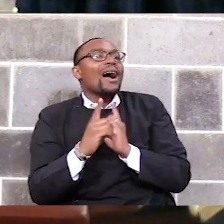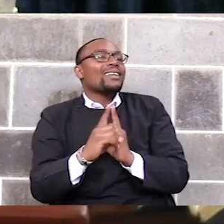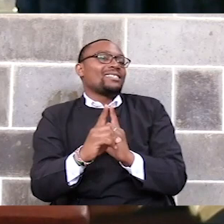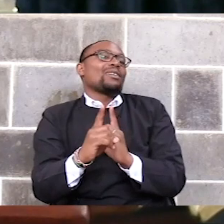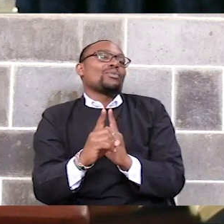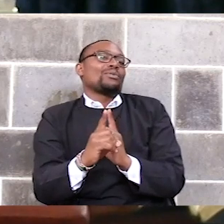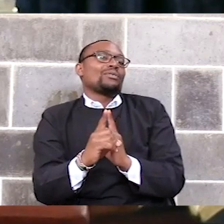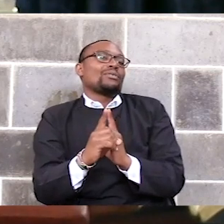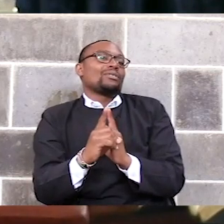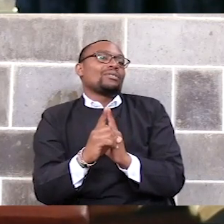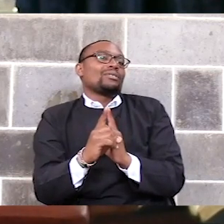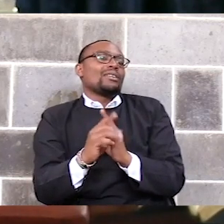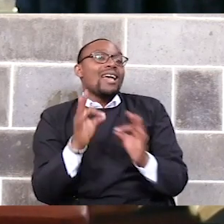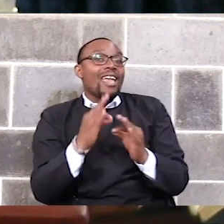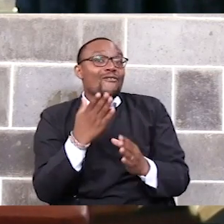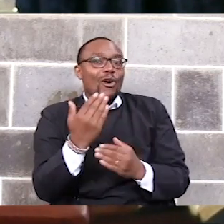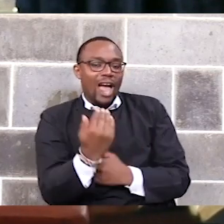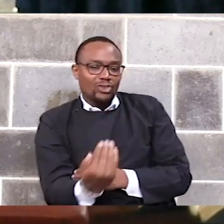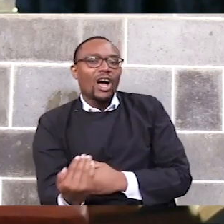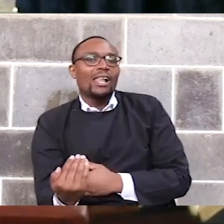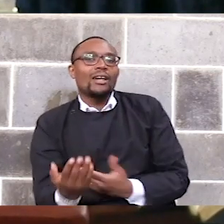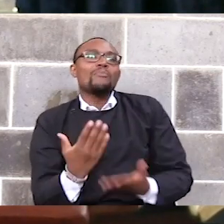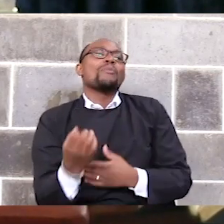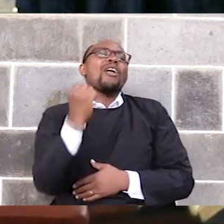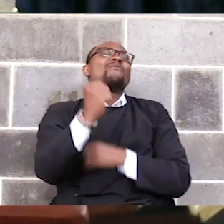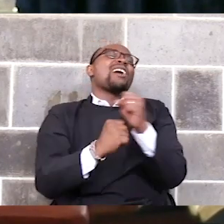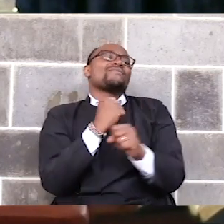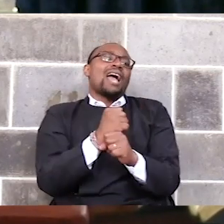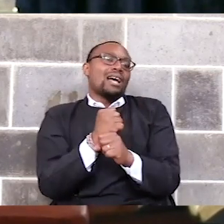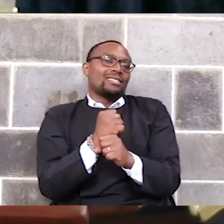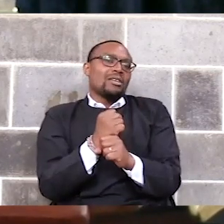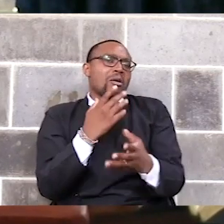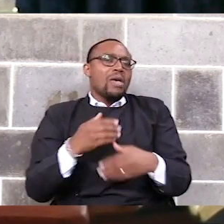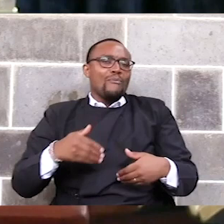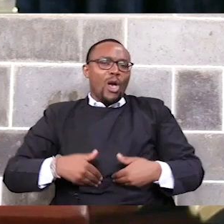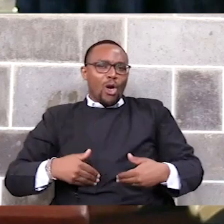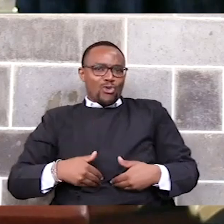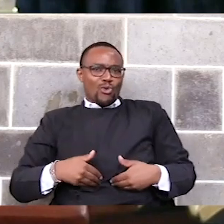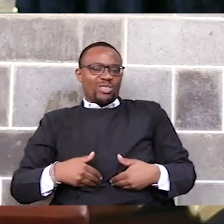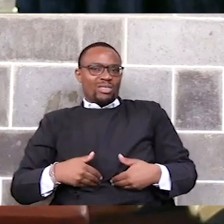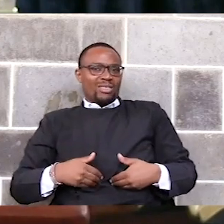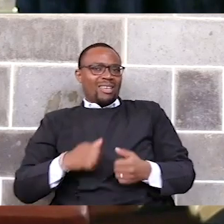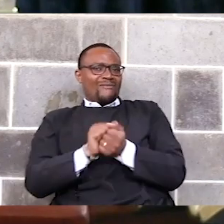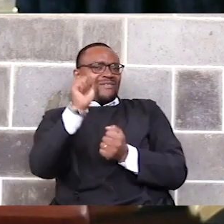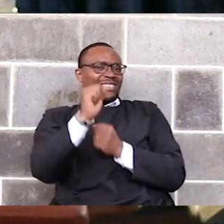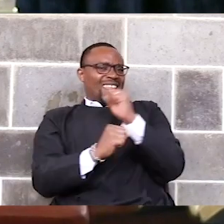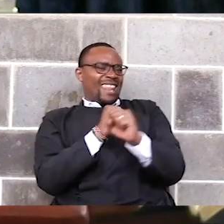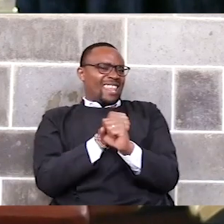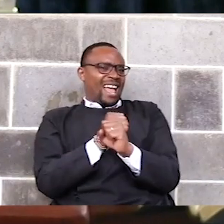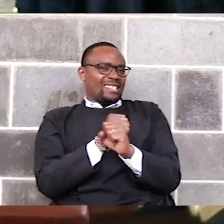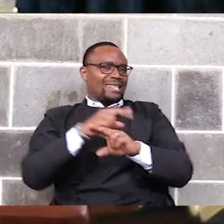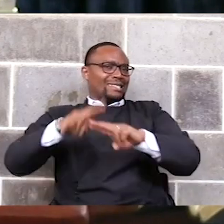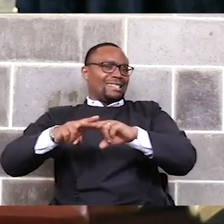If you're in Sunday school, probably 5 years and above. If you are among the teens, probably for 15 years you've been seated in